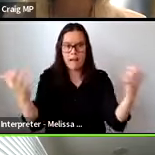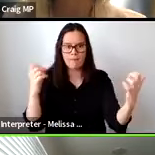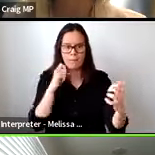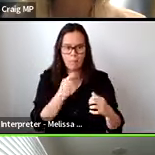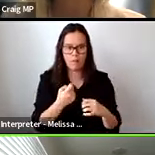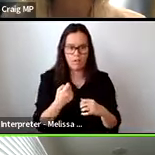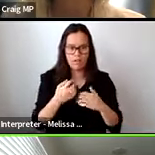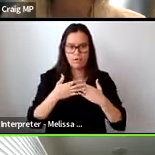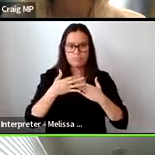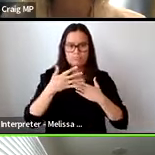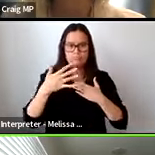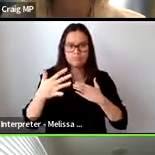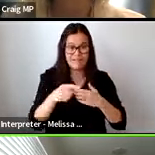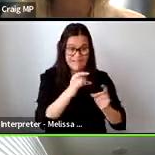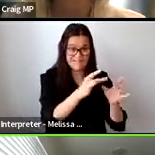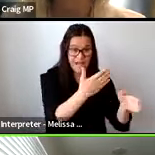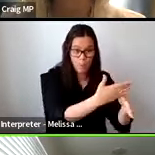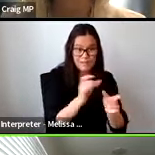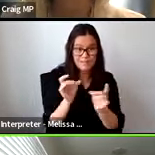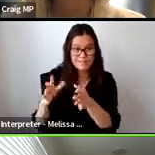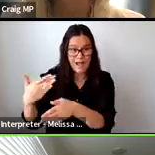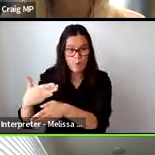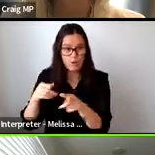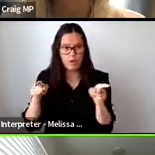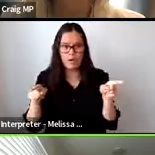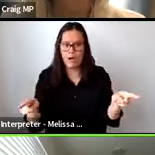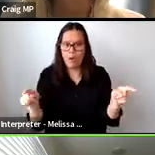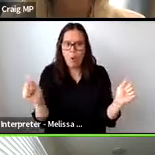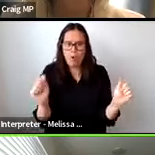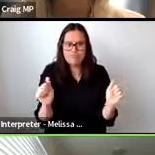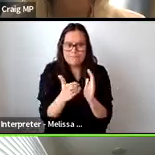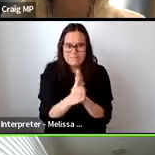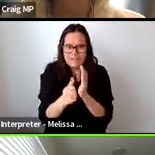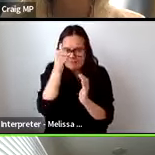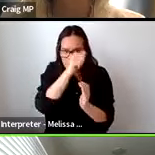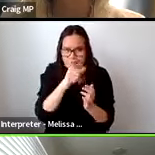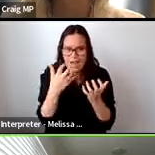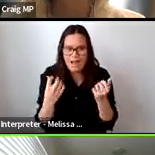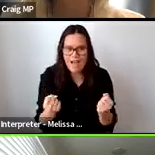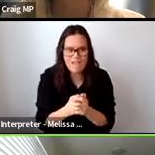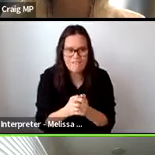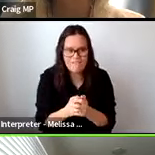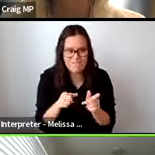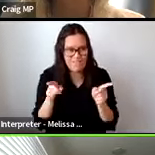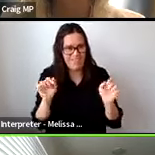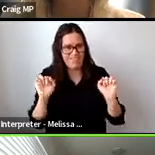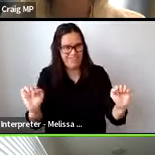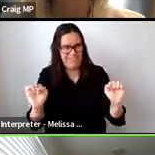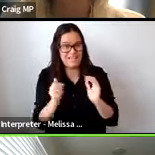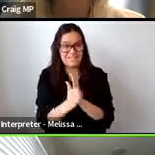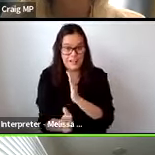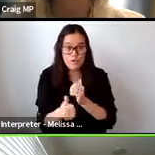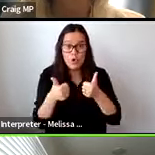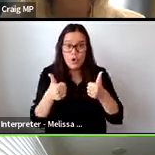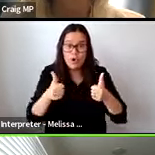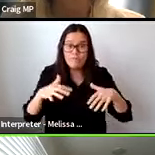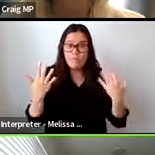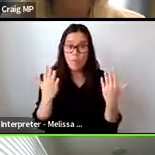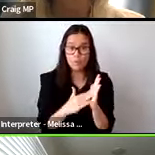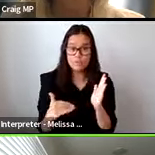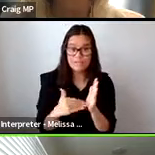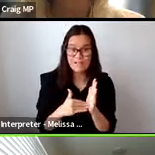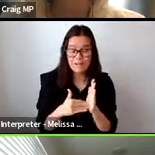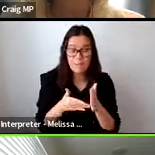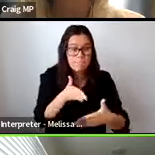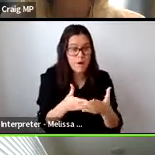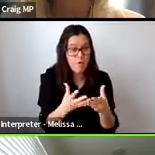you'll have a cohort of access design professionals who can also sell their skills abroad right from here,